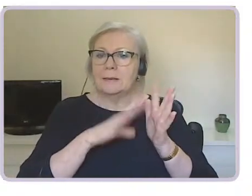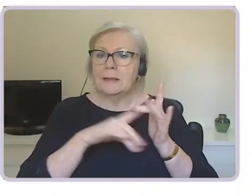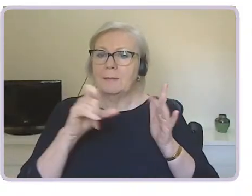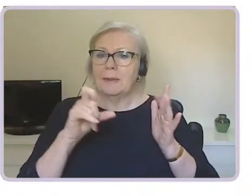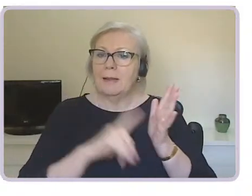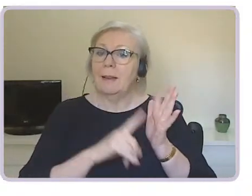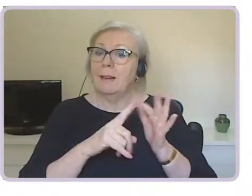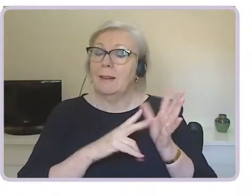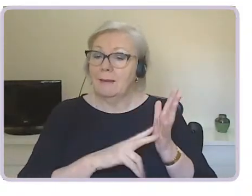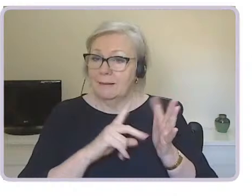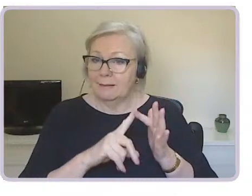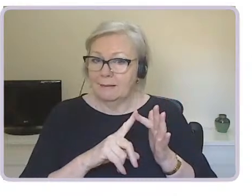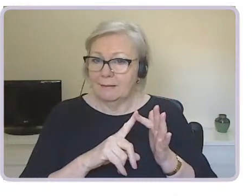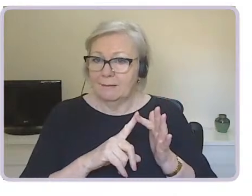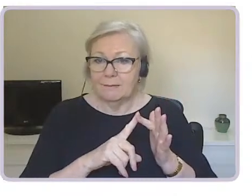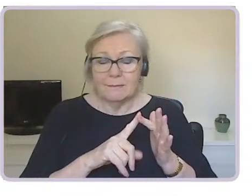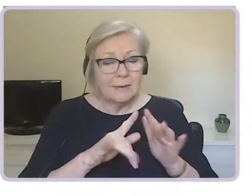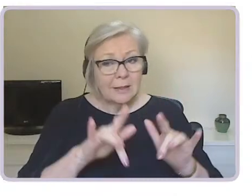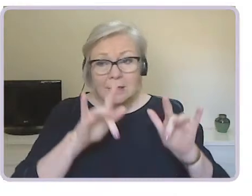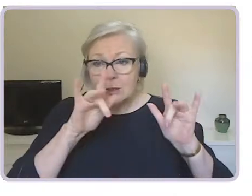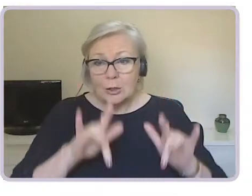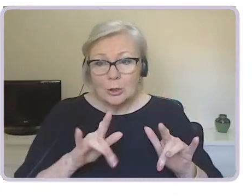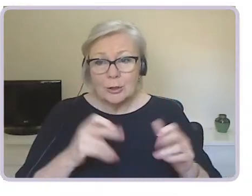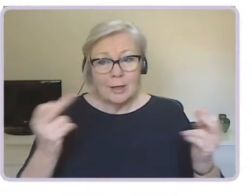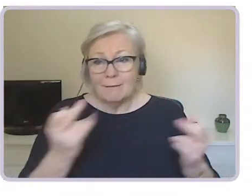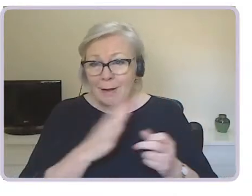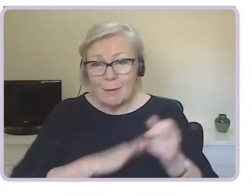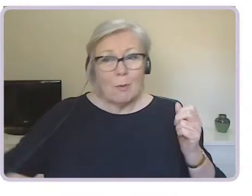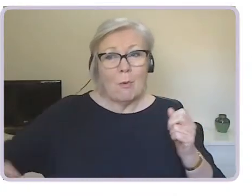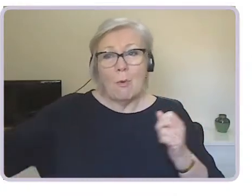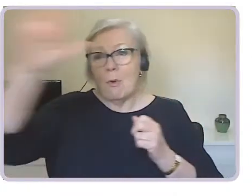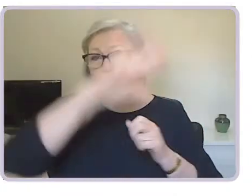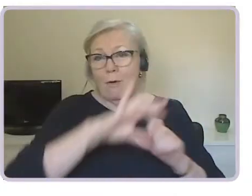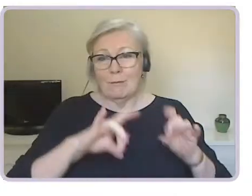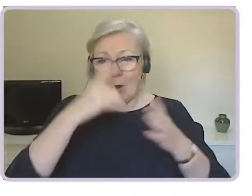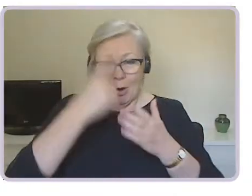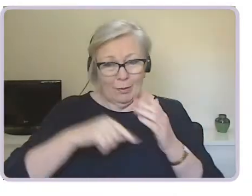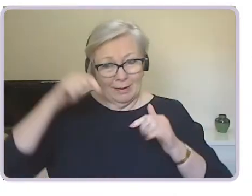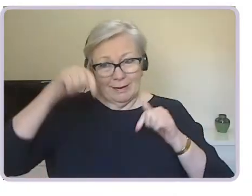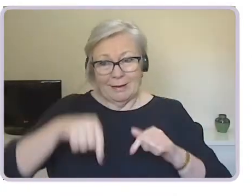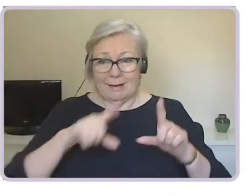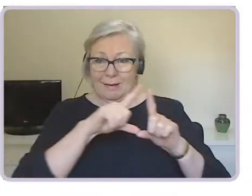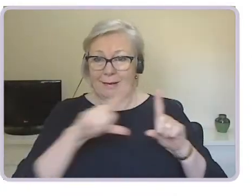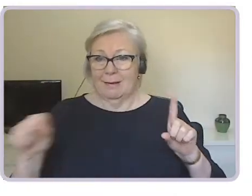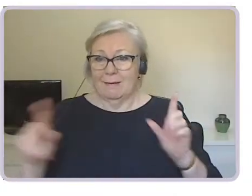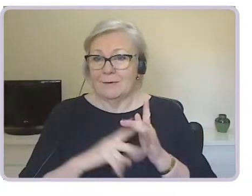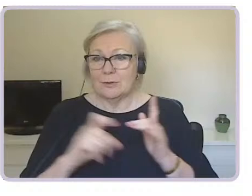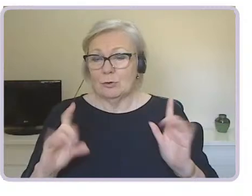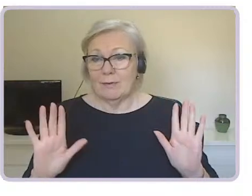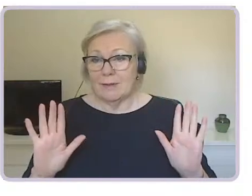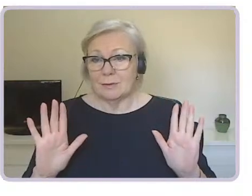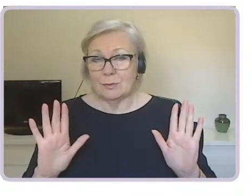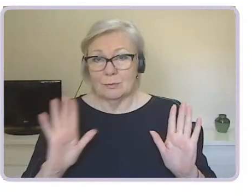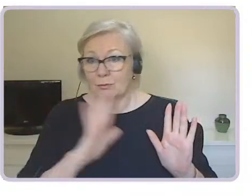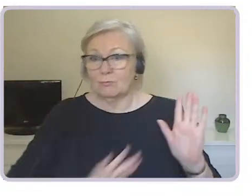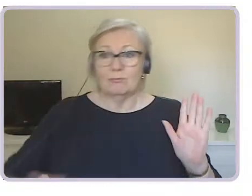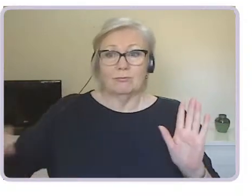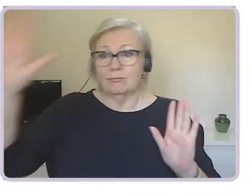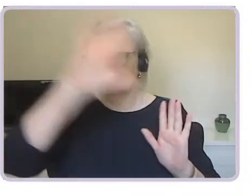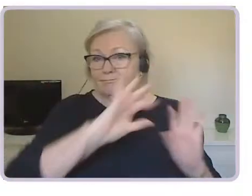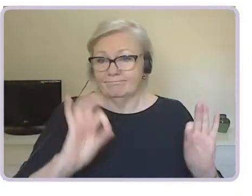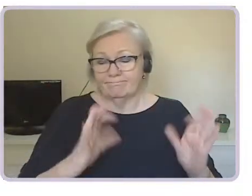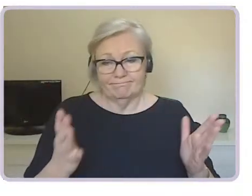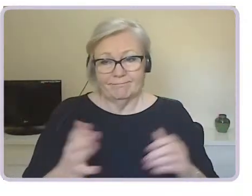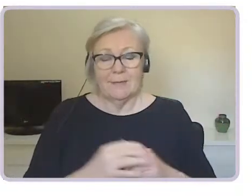is not available throughout Australia. It's only in Victoria at the moment, I understand. But issues,